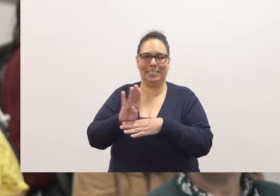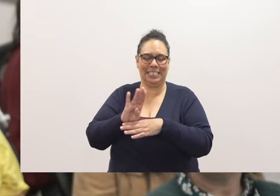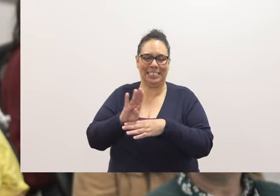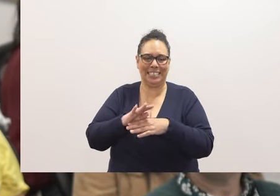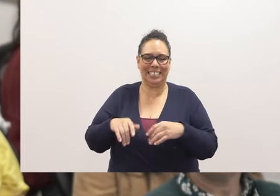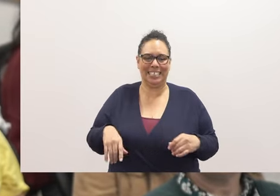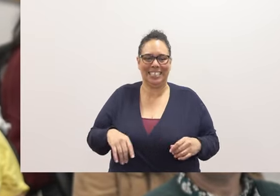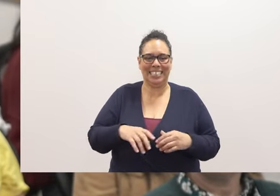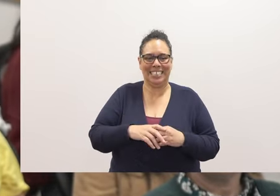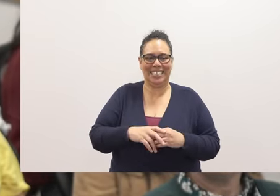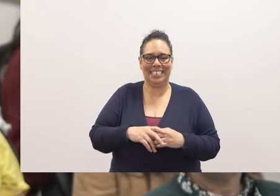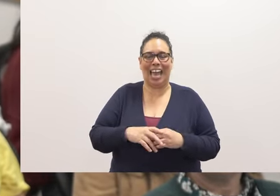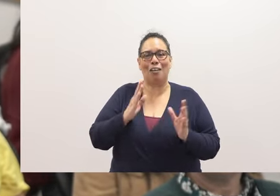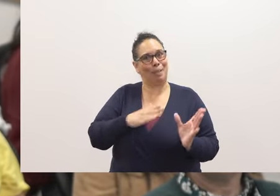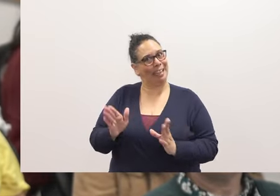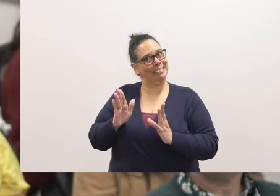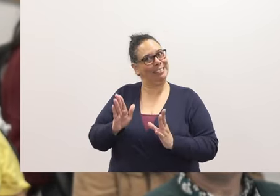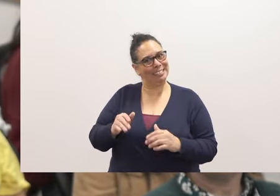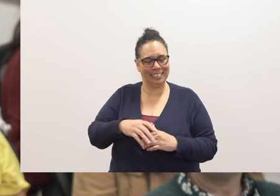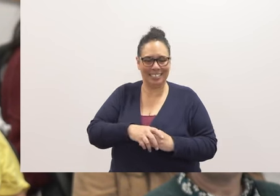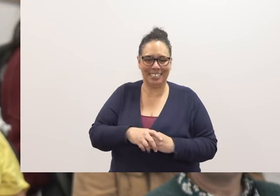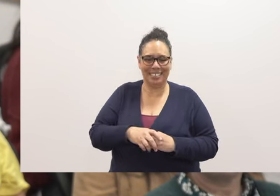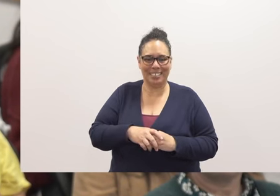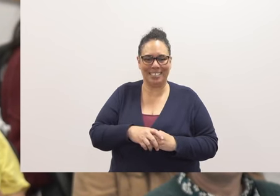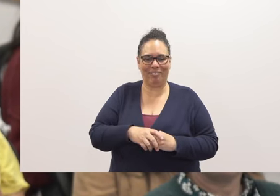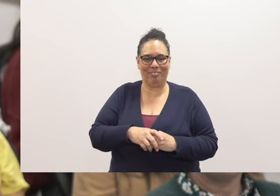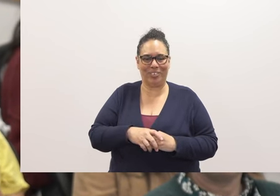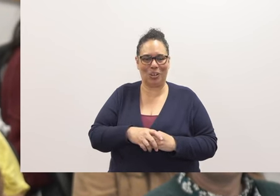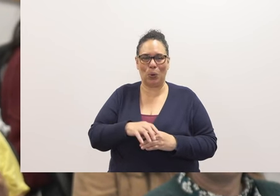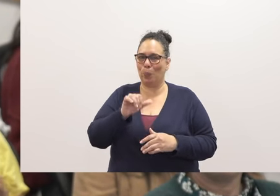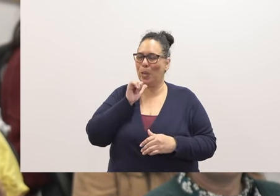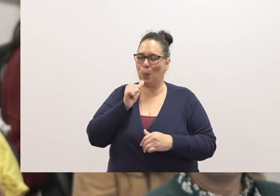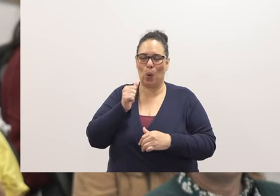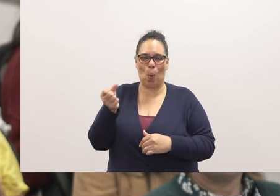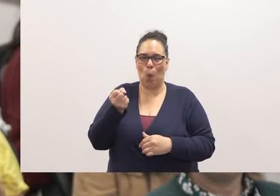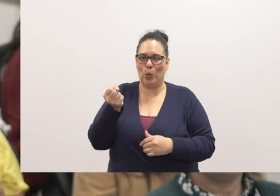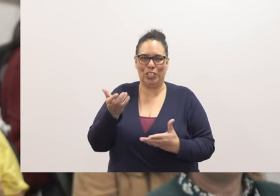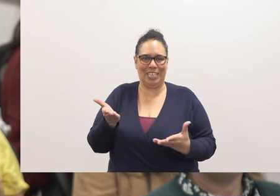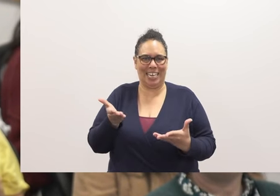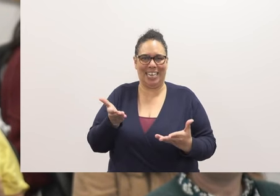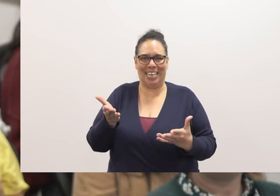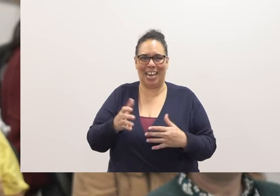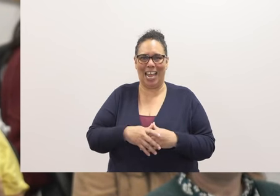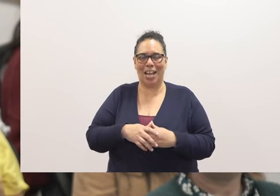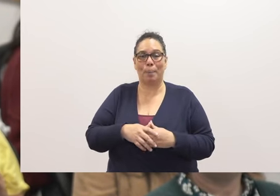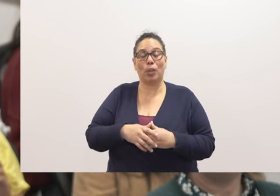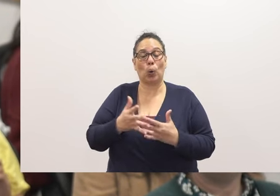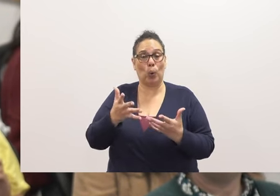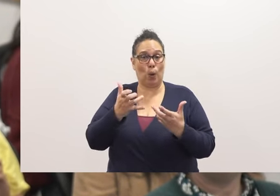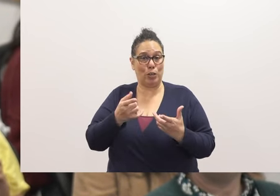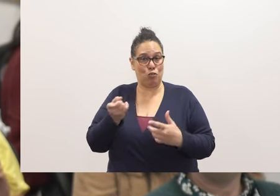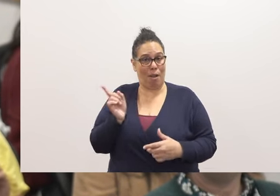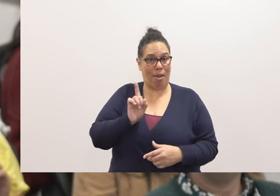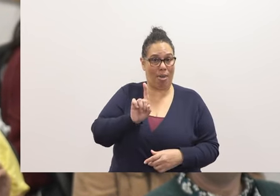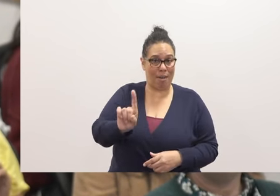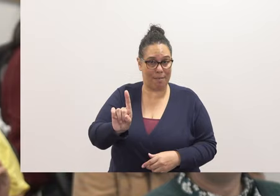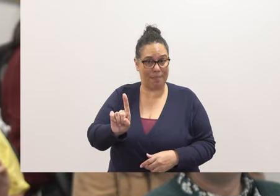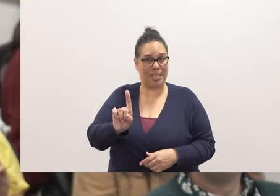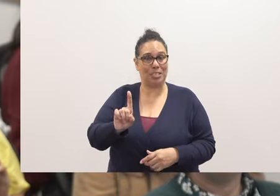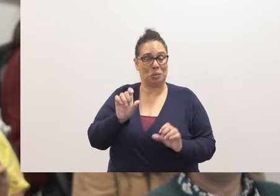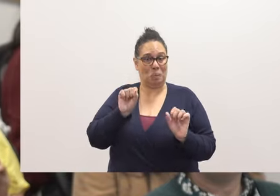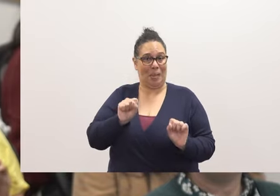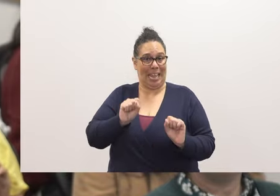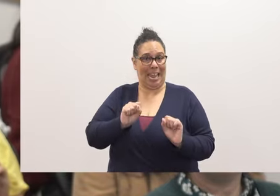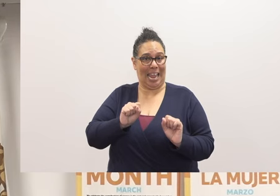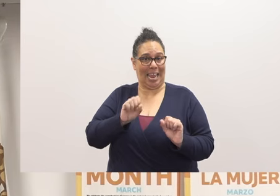have plans. Well, we won't keep you too much longer, although no, we do want you to come up here so that we can